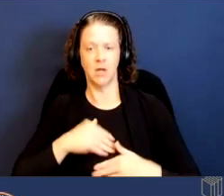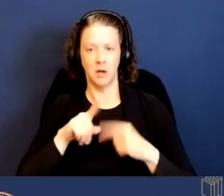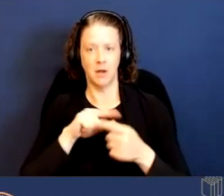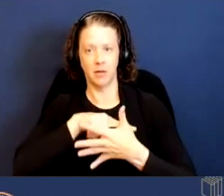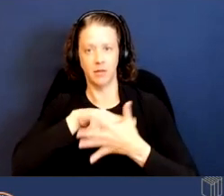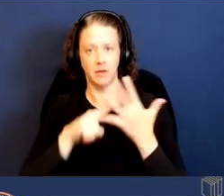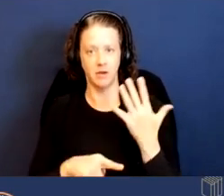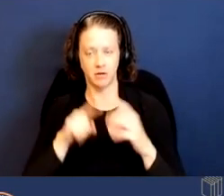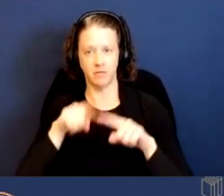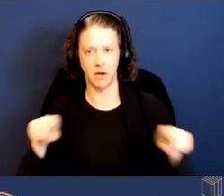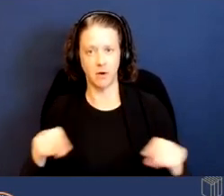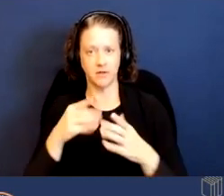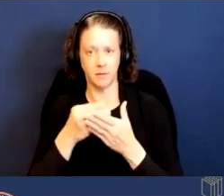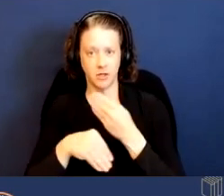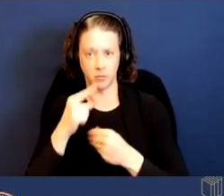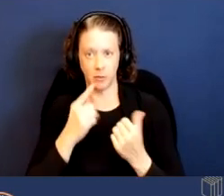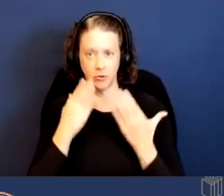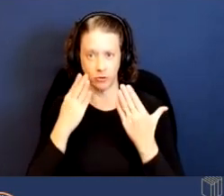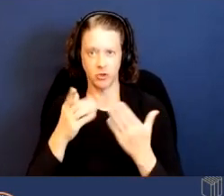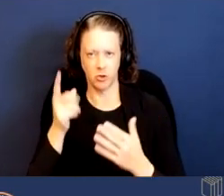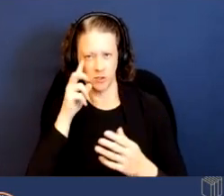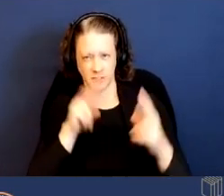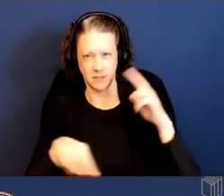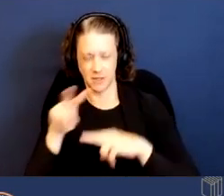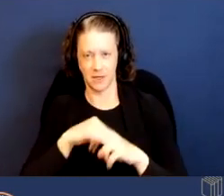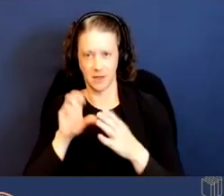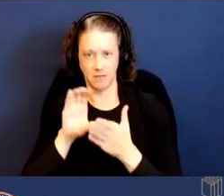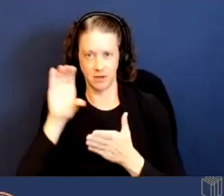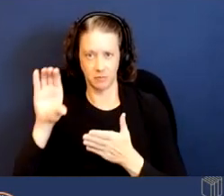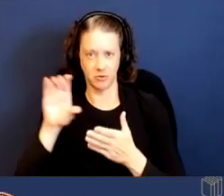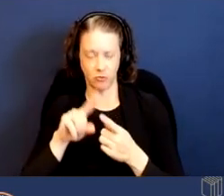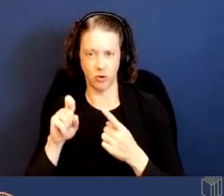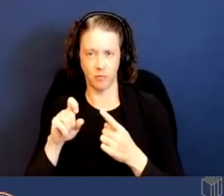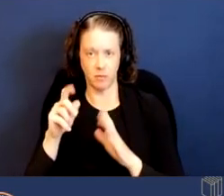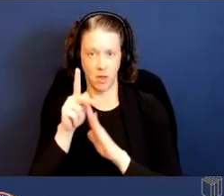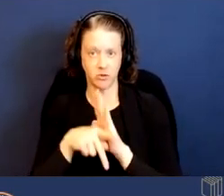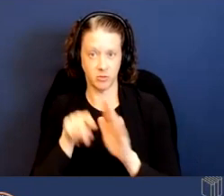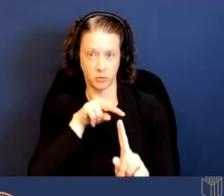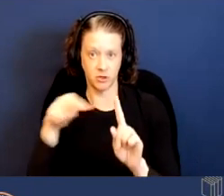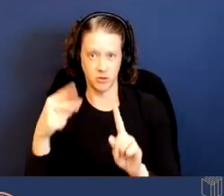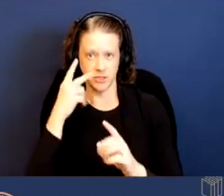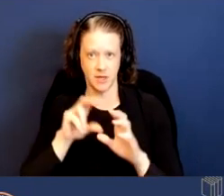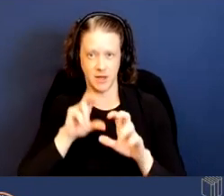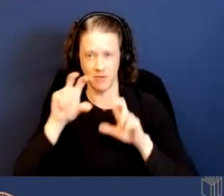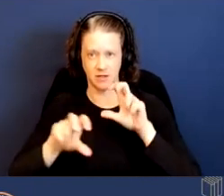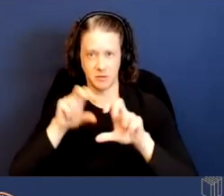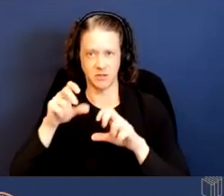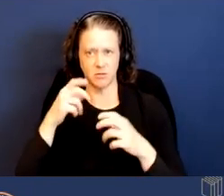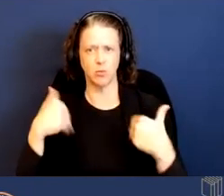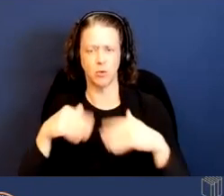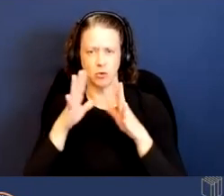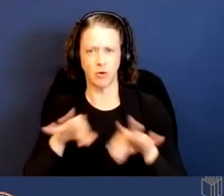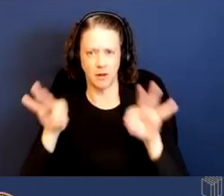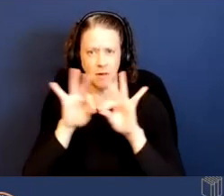budget proposals is that you're seeing investments in, from a policy perspective, you're seeing investments in such critical areas, and it's sort of, they run a